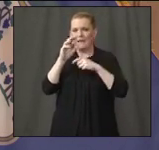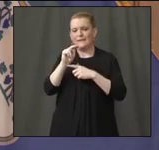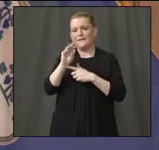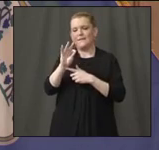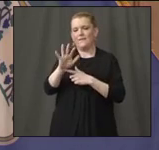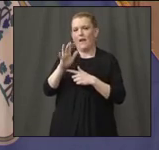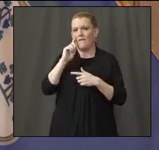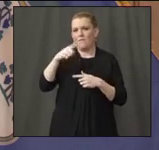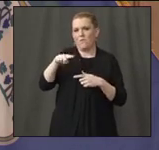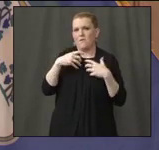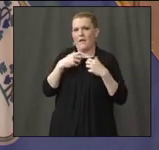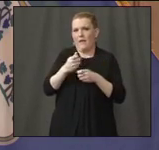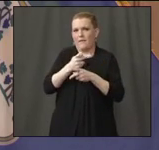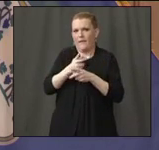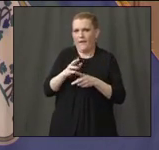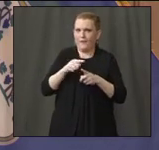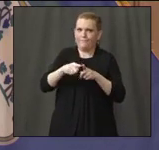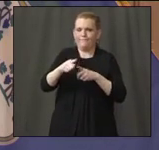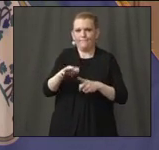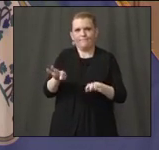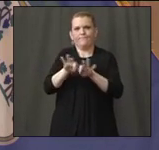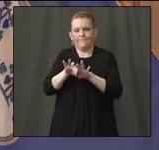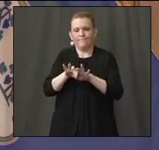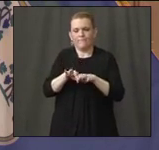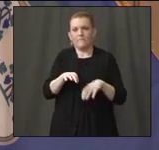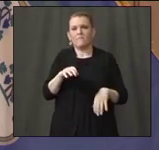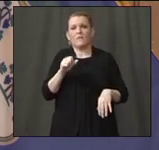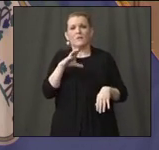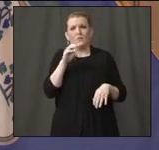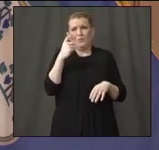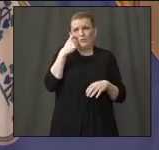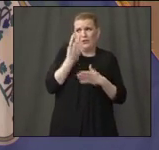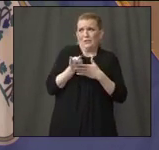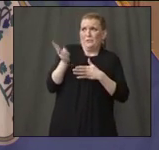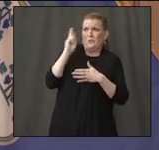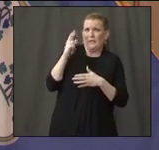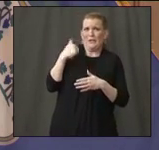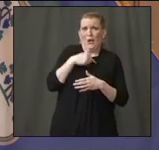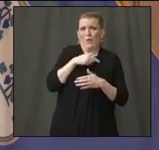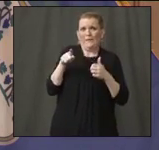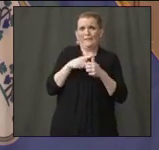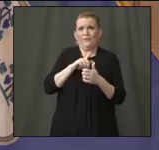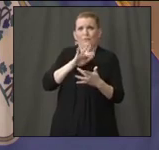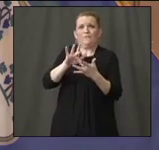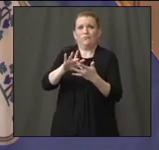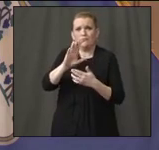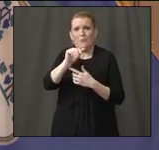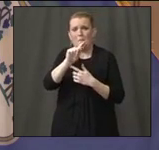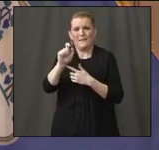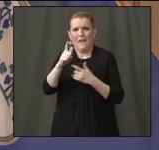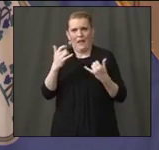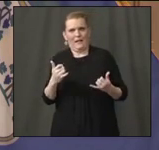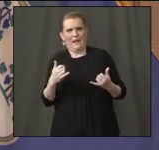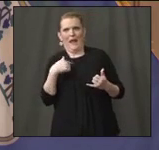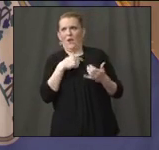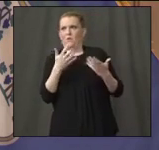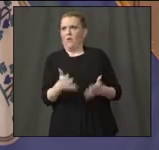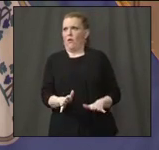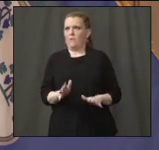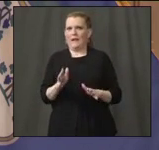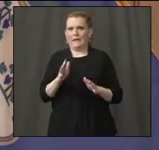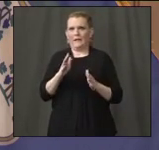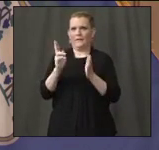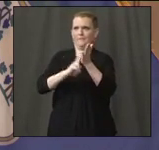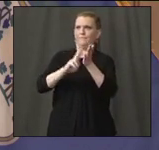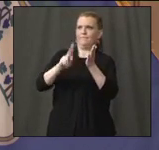probably 2 weeks ago, and 2 weeks later, here we are. There are 60 other locations in the queue, and Connecticut is the